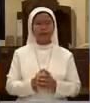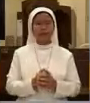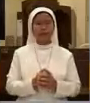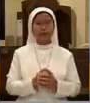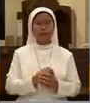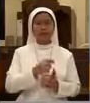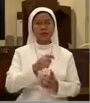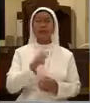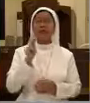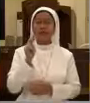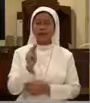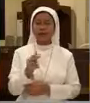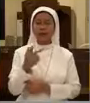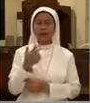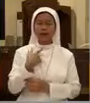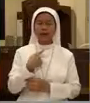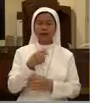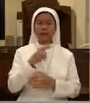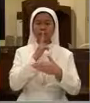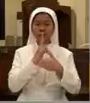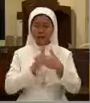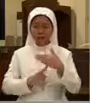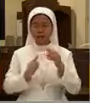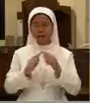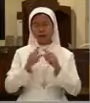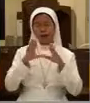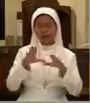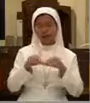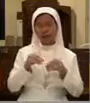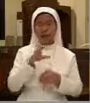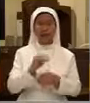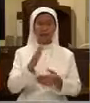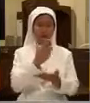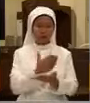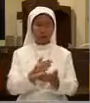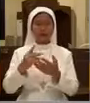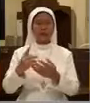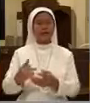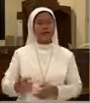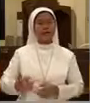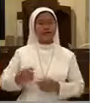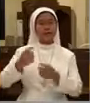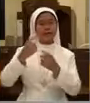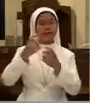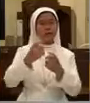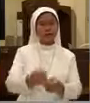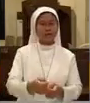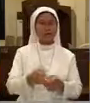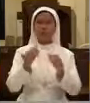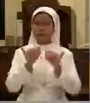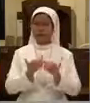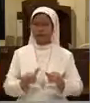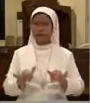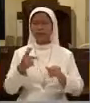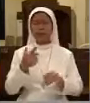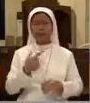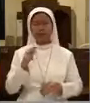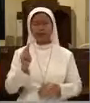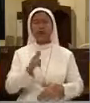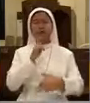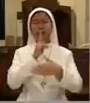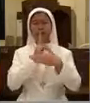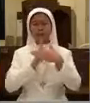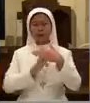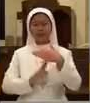requires humility, and sharing the gift should remain an act of humility.